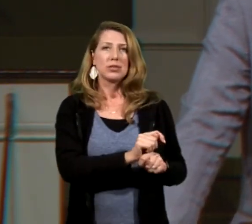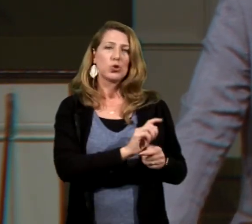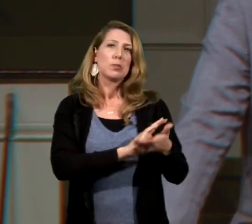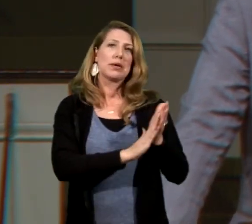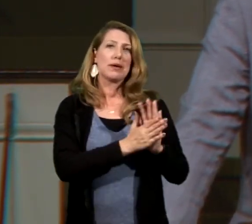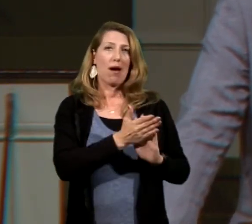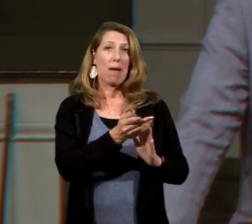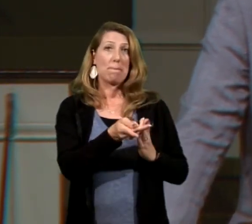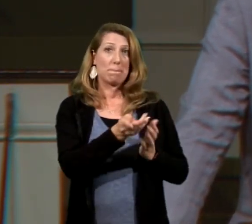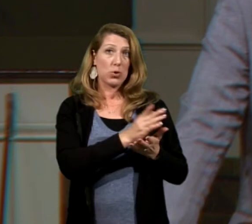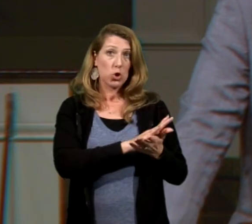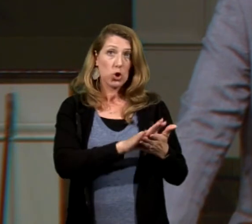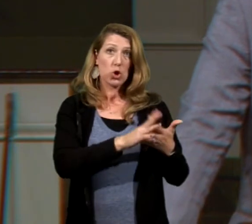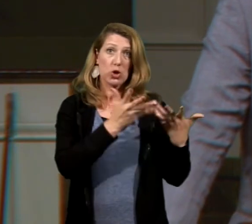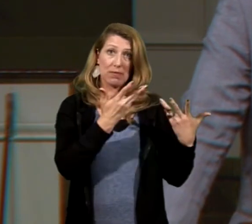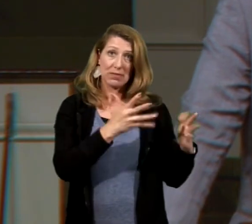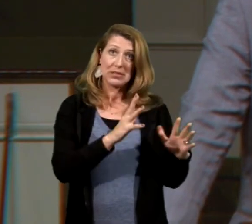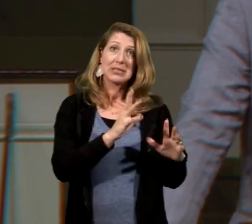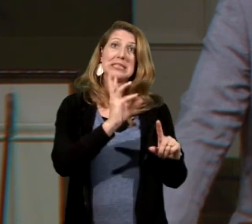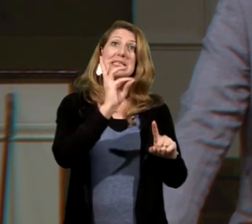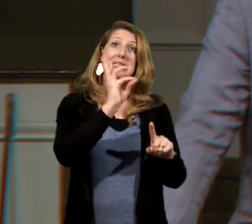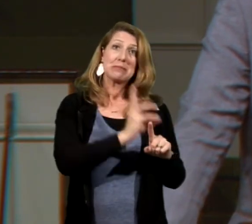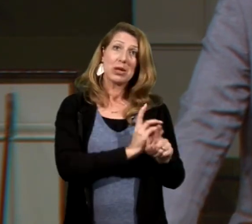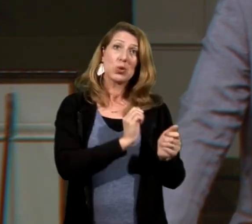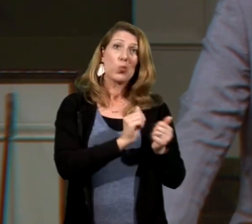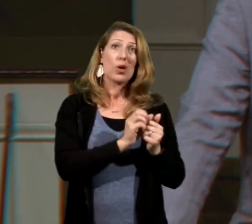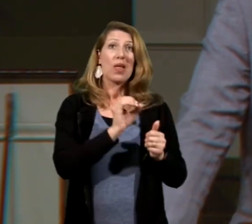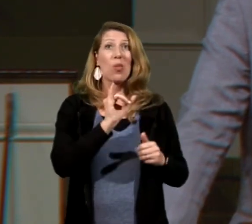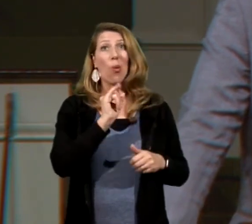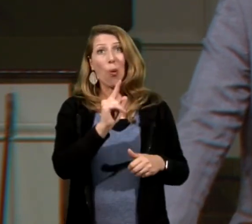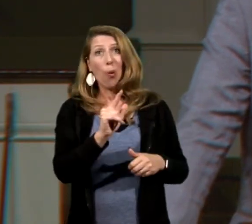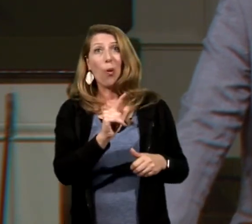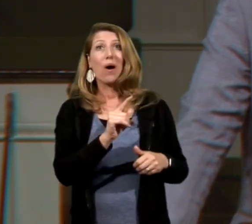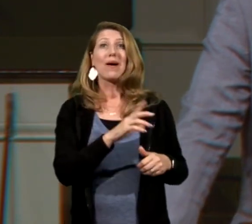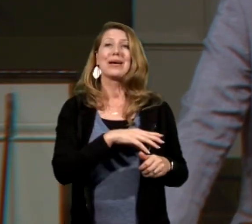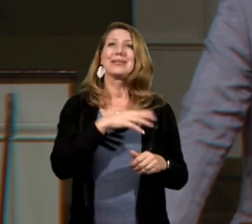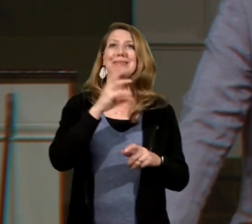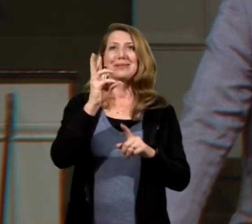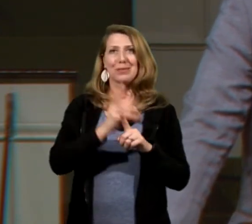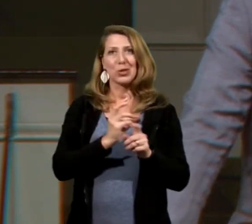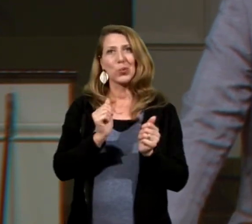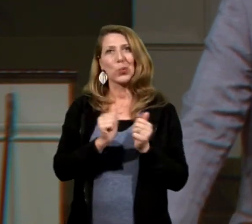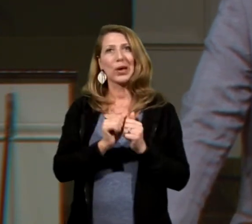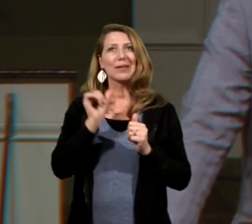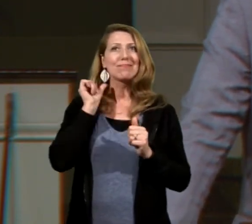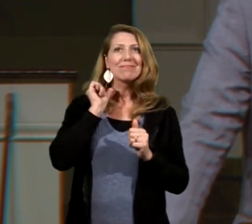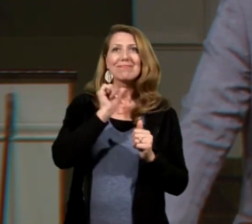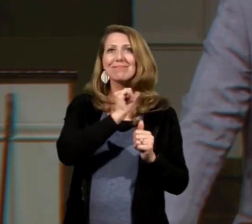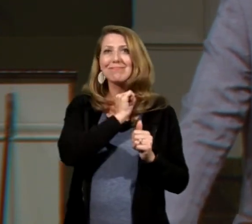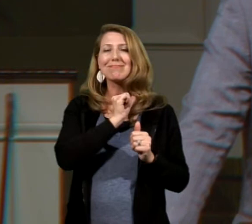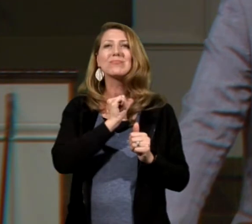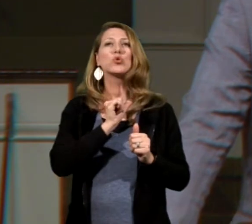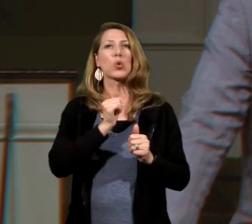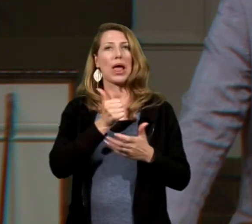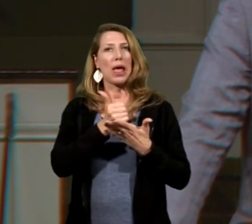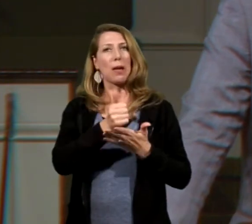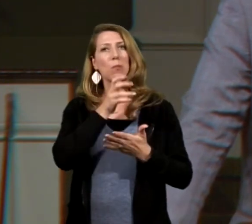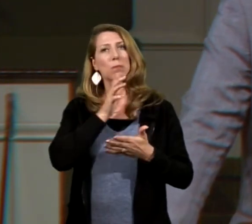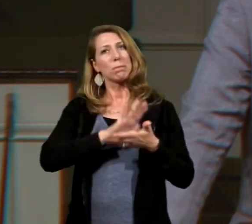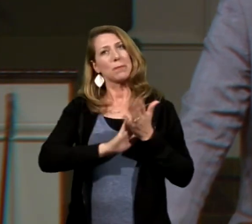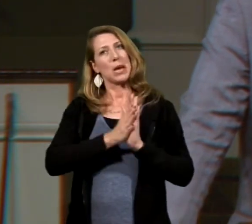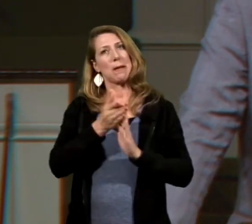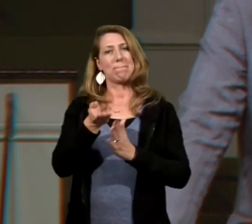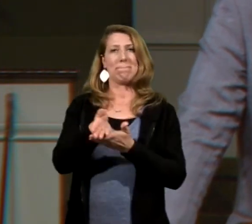purification accomplished, to wit, 6 months with oil and myrrh, and 6 months with sweet odors, and other things for the purifying of women,